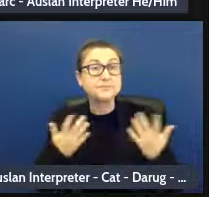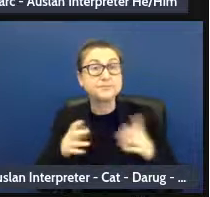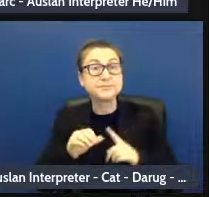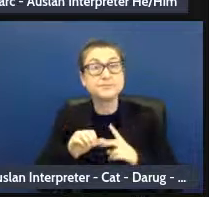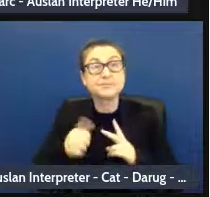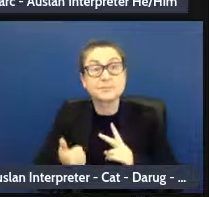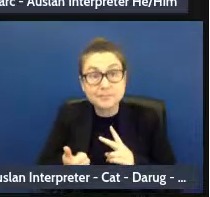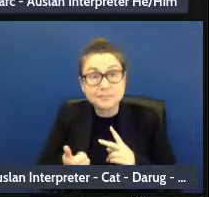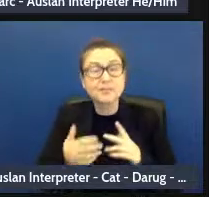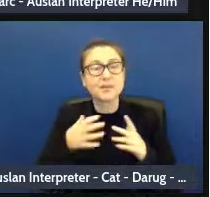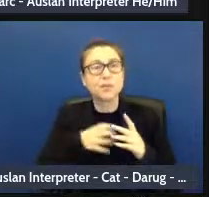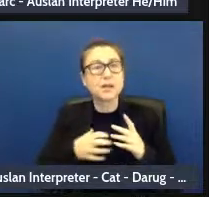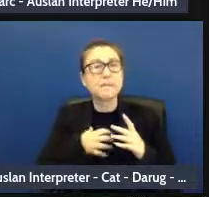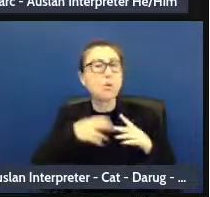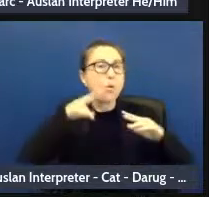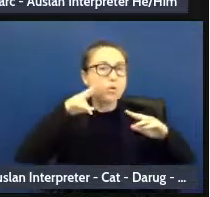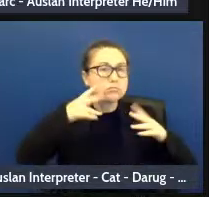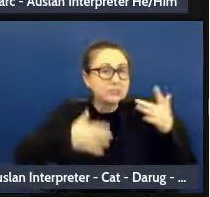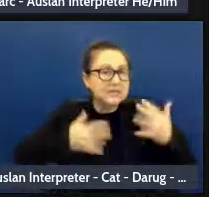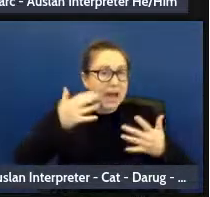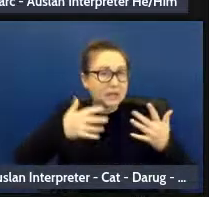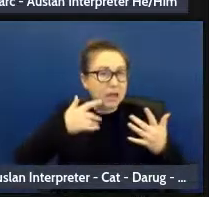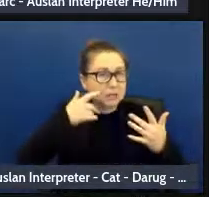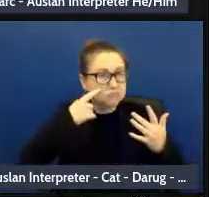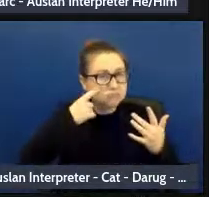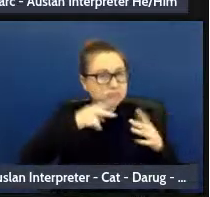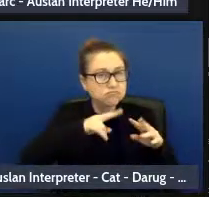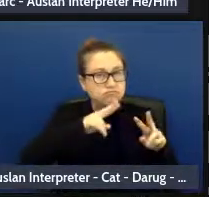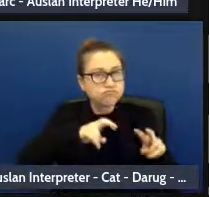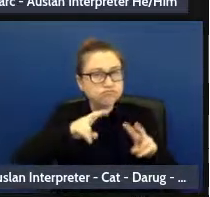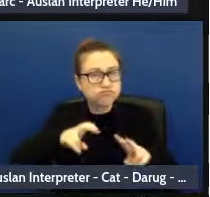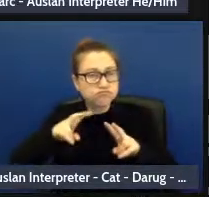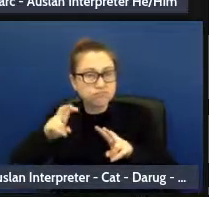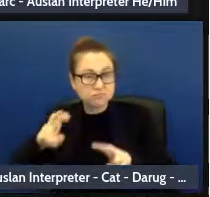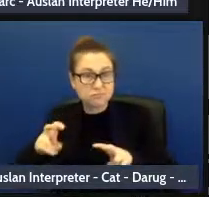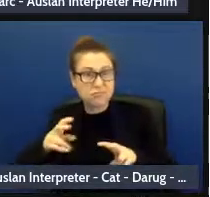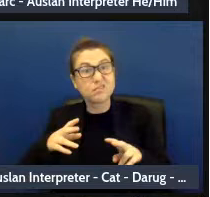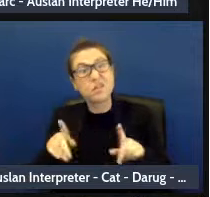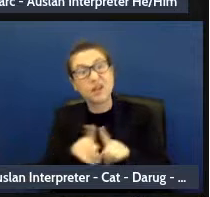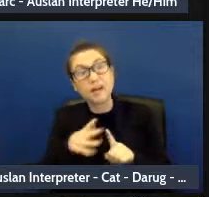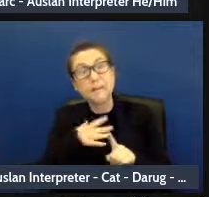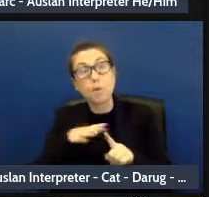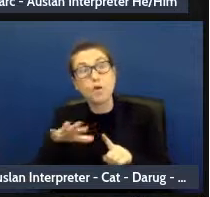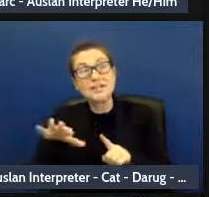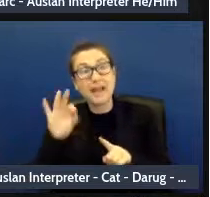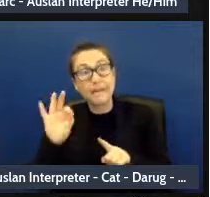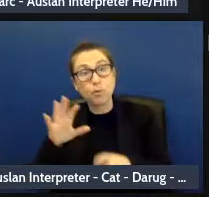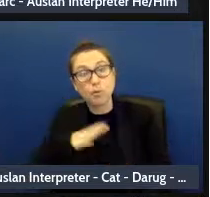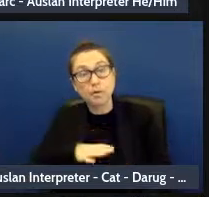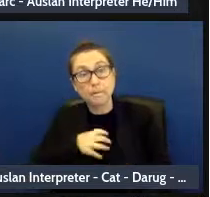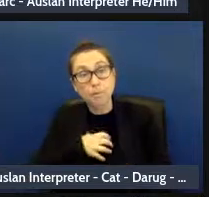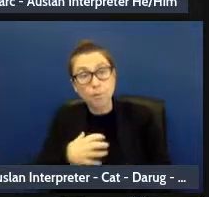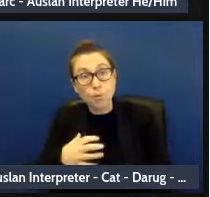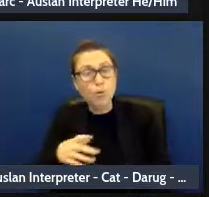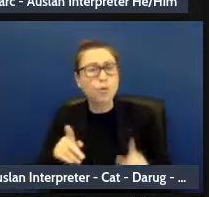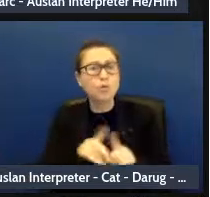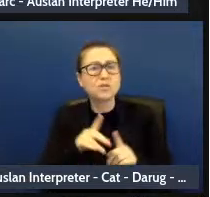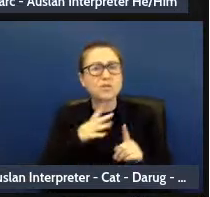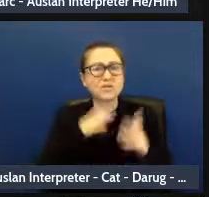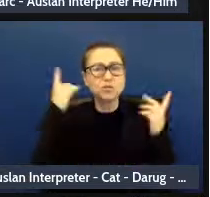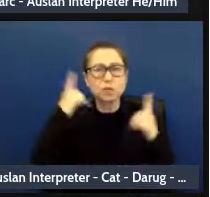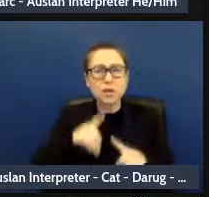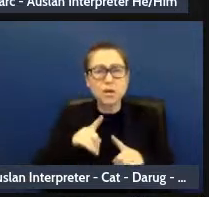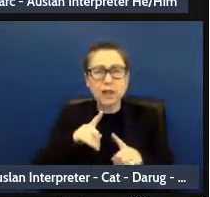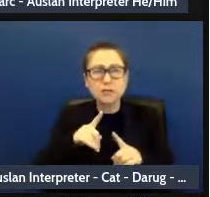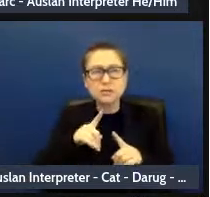to further explore the data set. I need to get more samples. We need to work out the best timing for the collection of samples, because